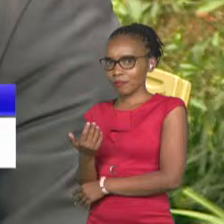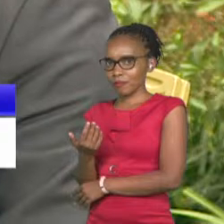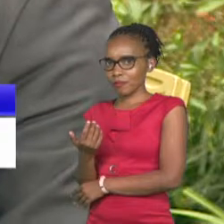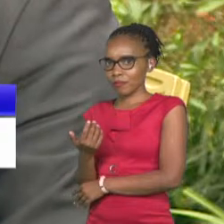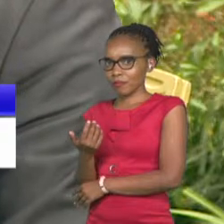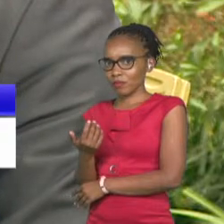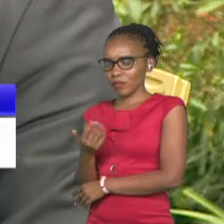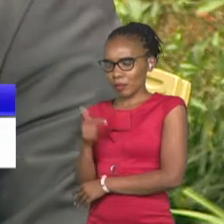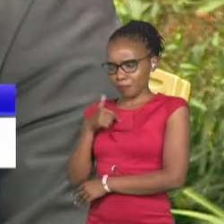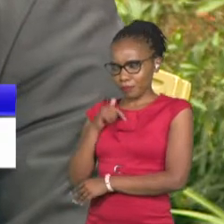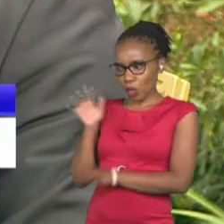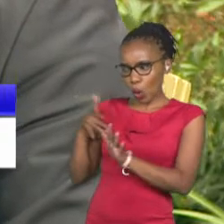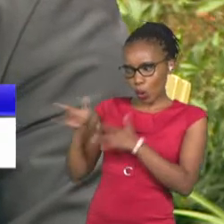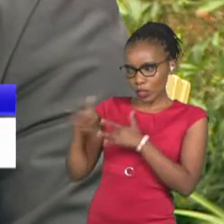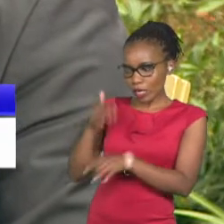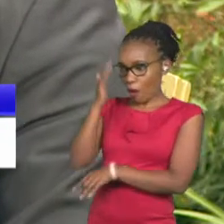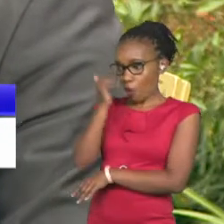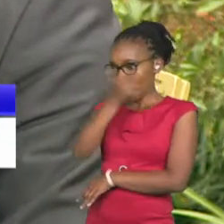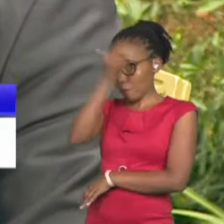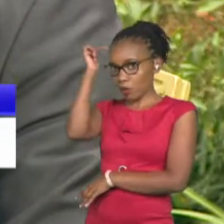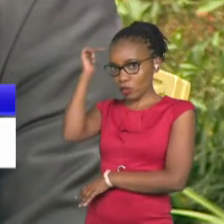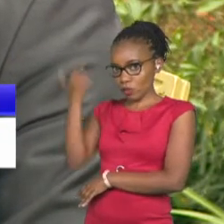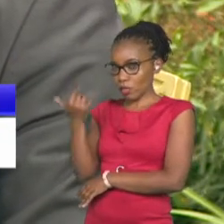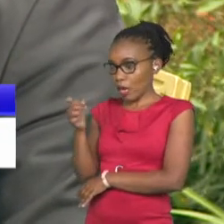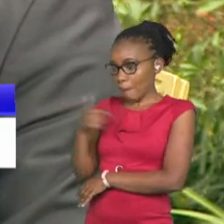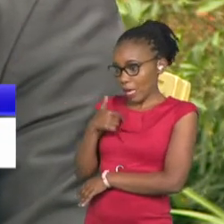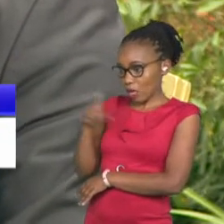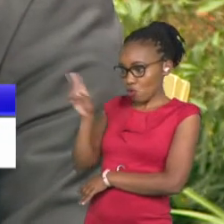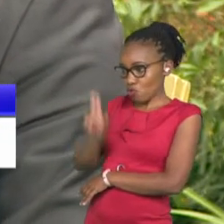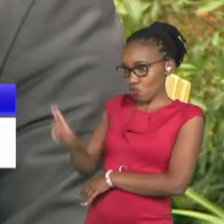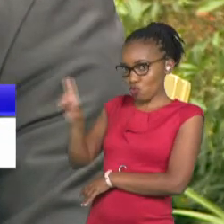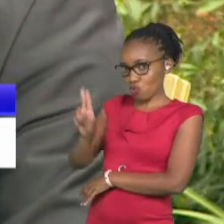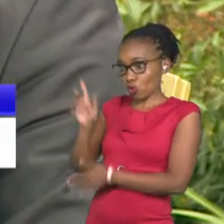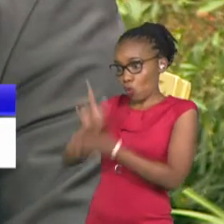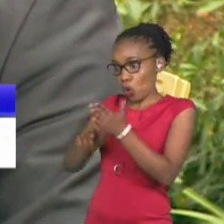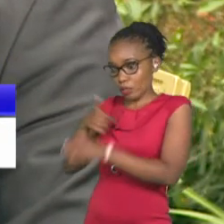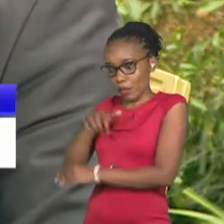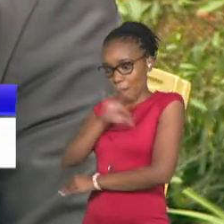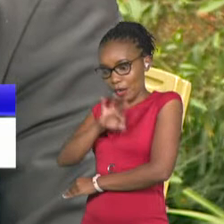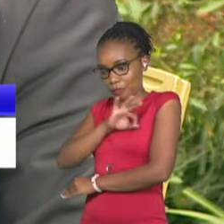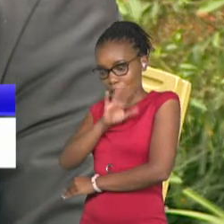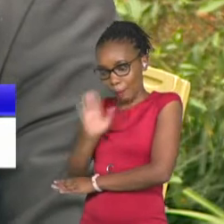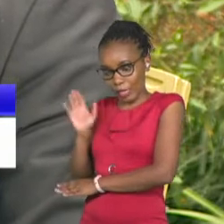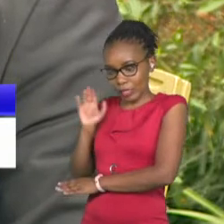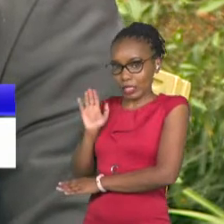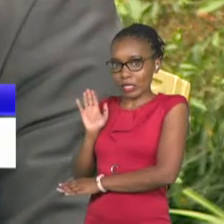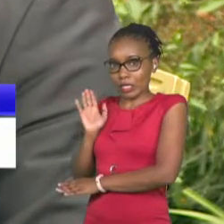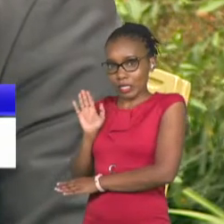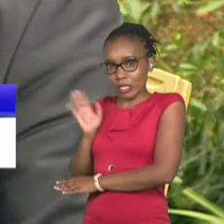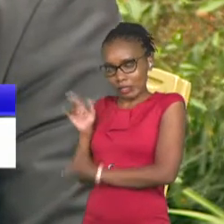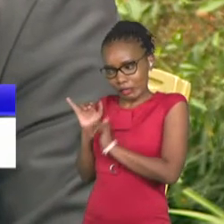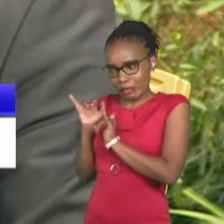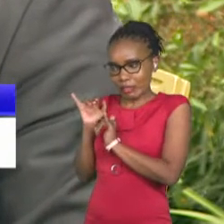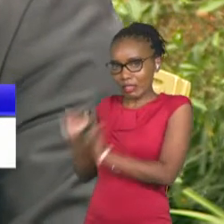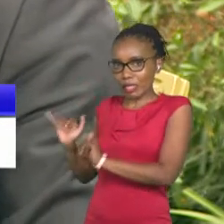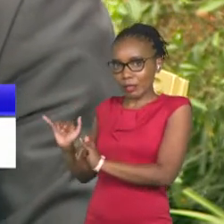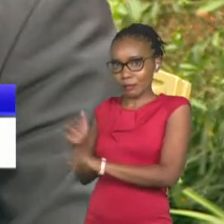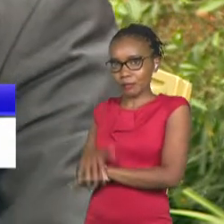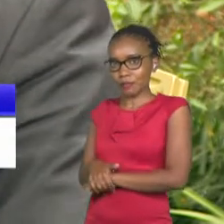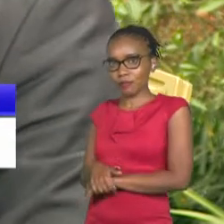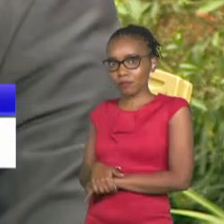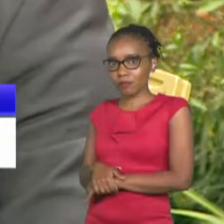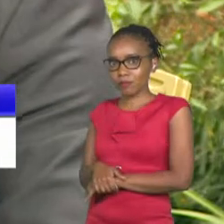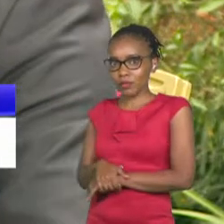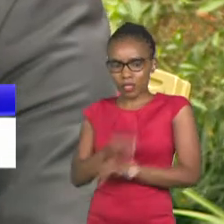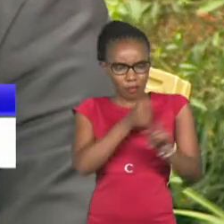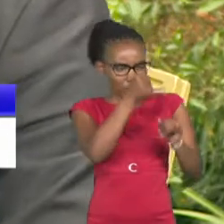I put into consideration, uh-huh. because I only spend what I've earned, and I stick to that. Yes. Yes.